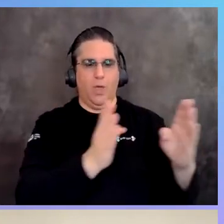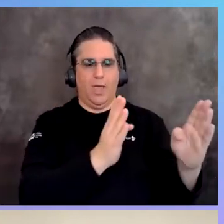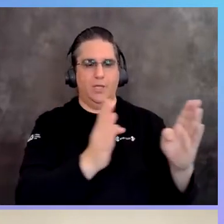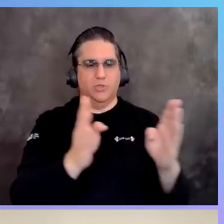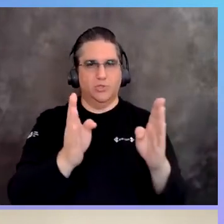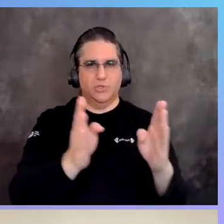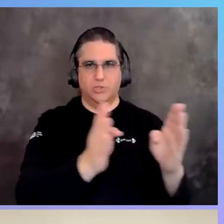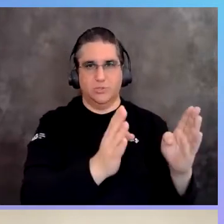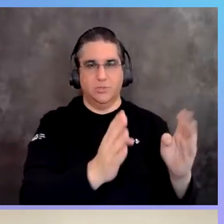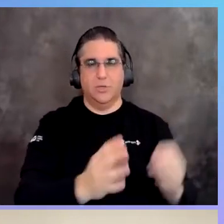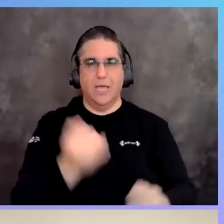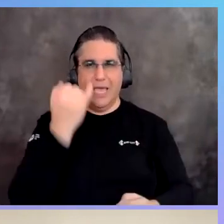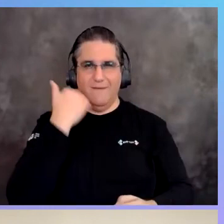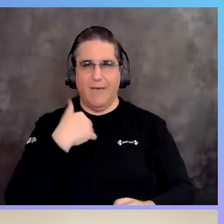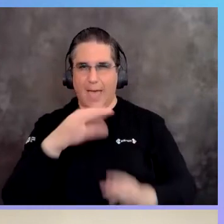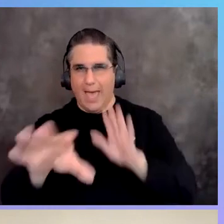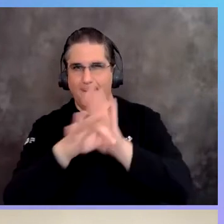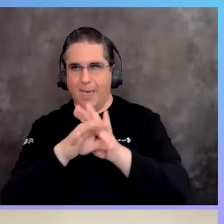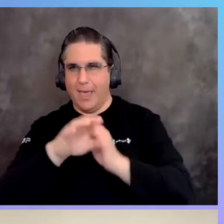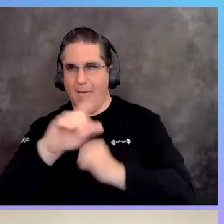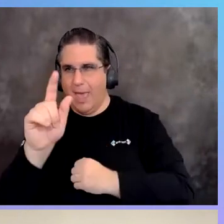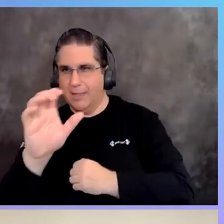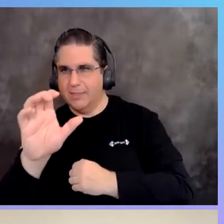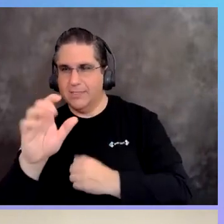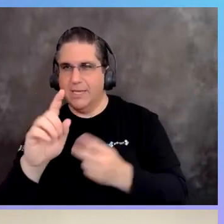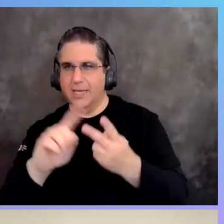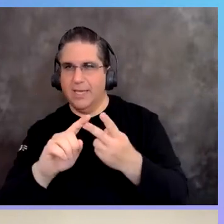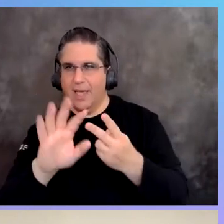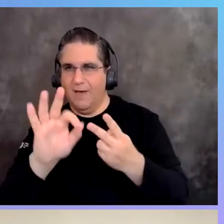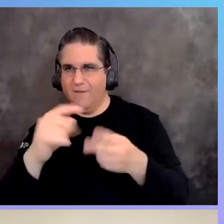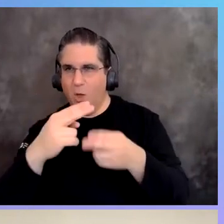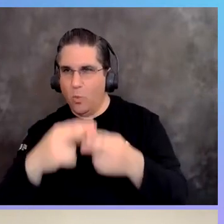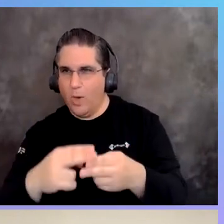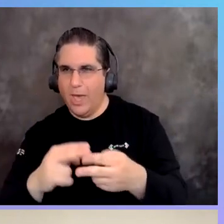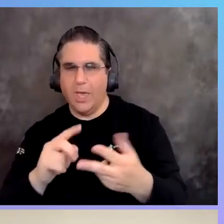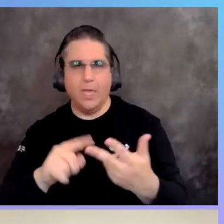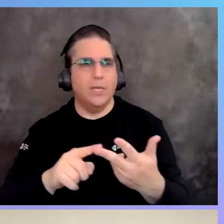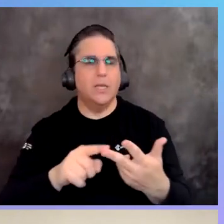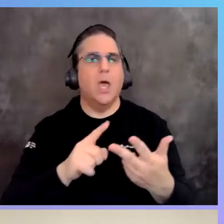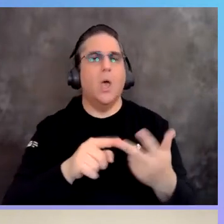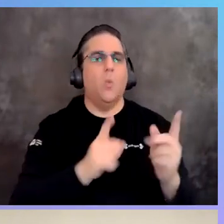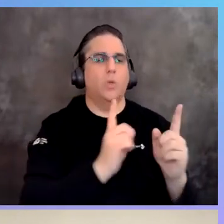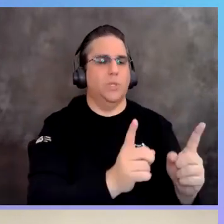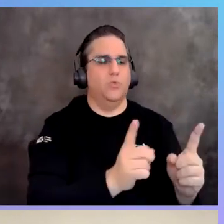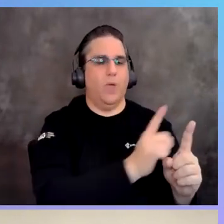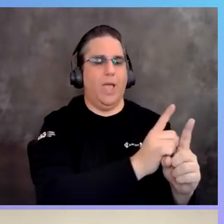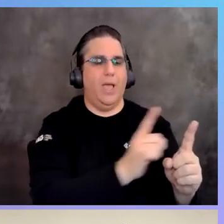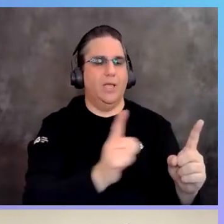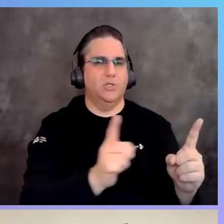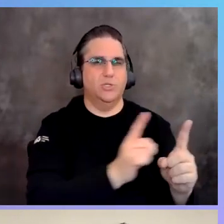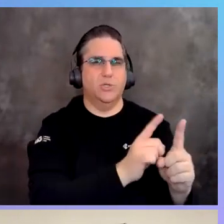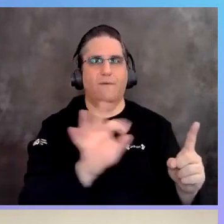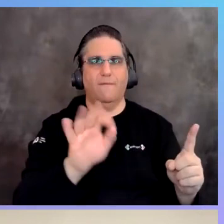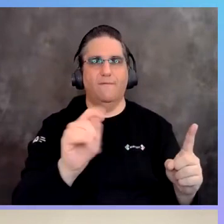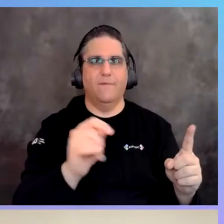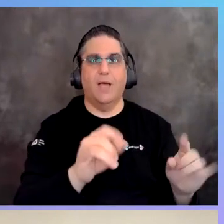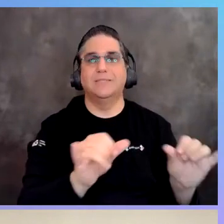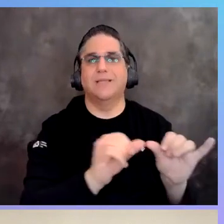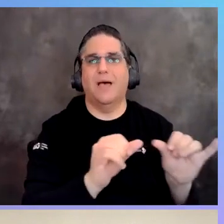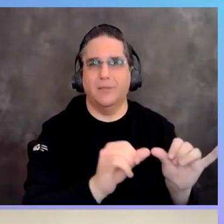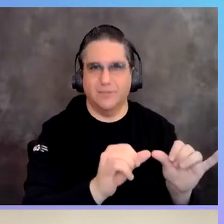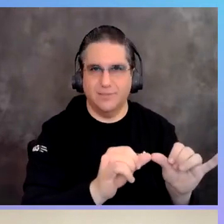a font weight of this, what does my font size need to be the minimum accessible level for the